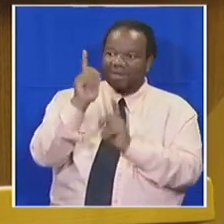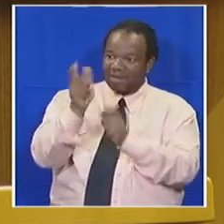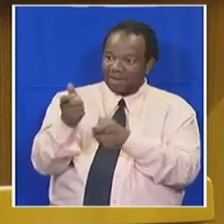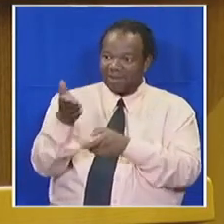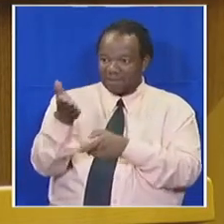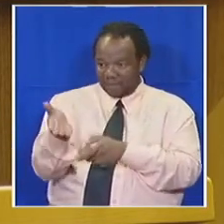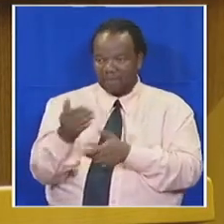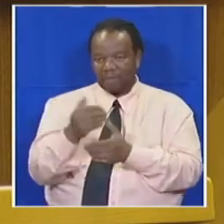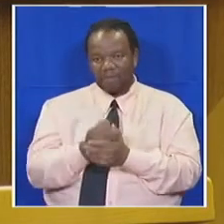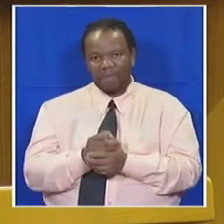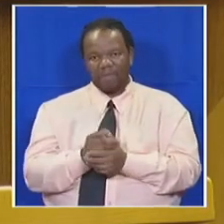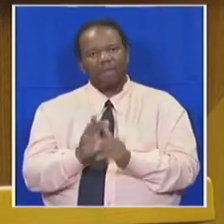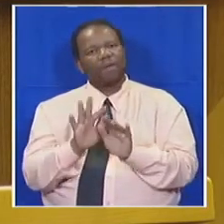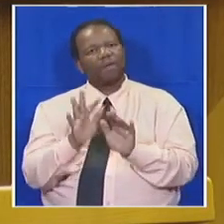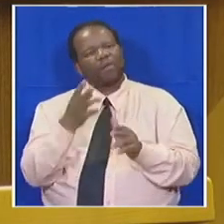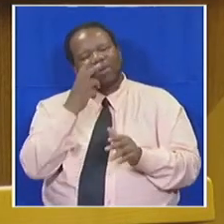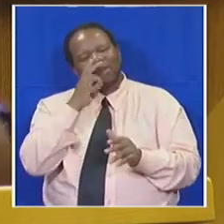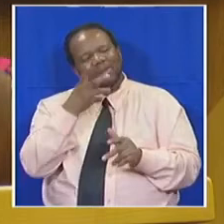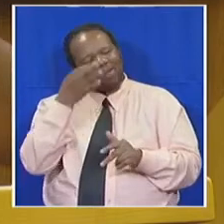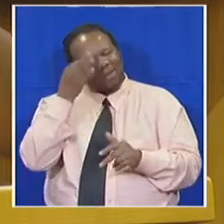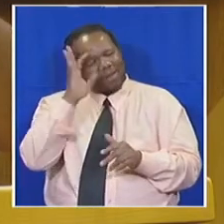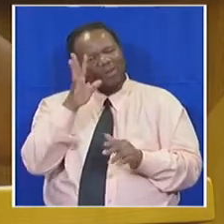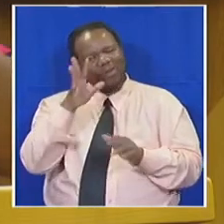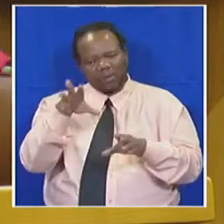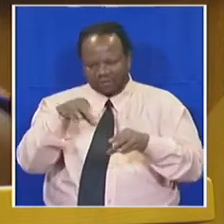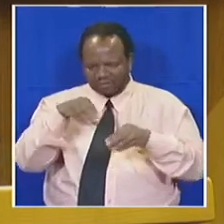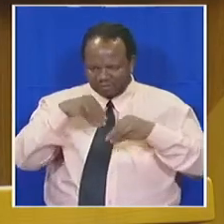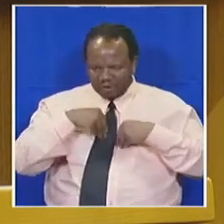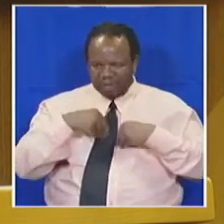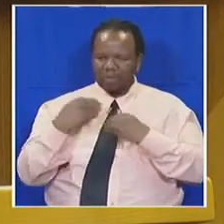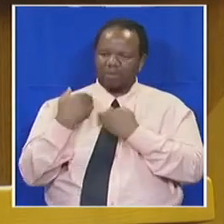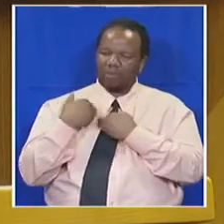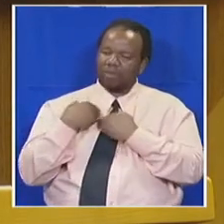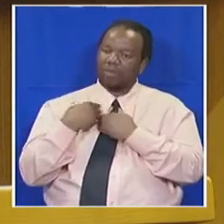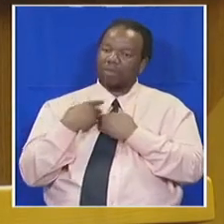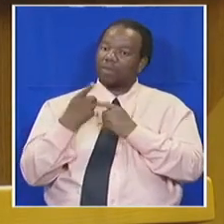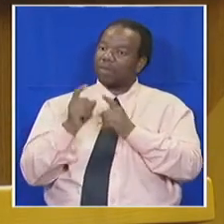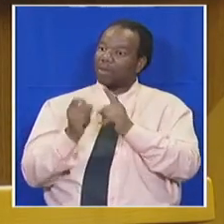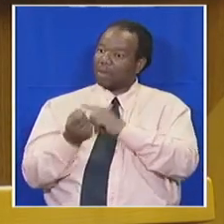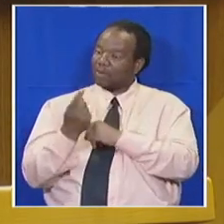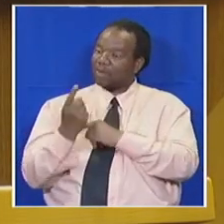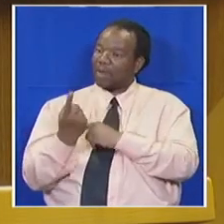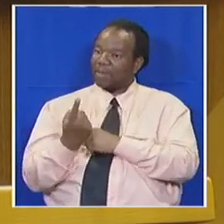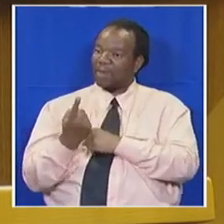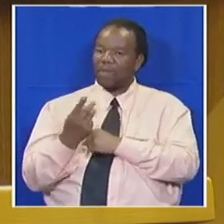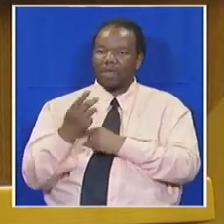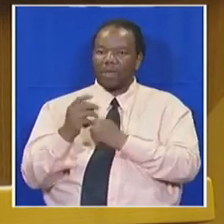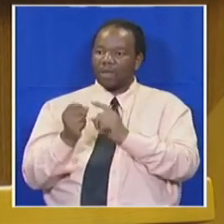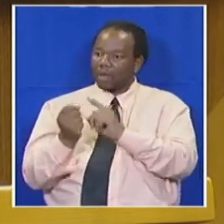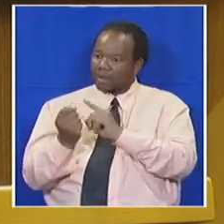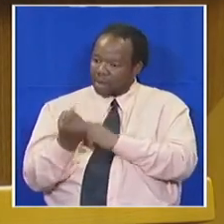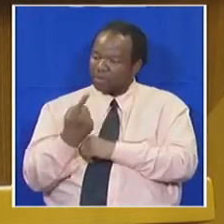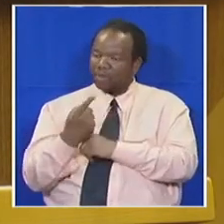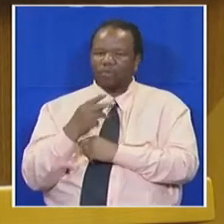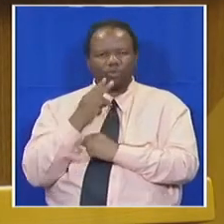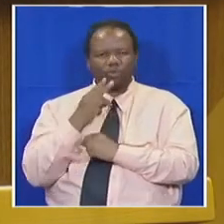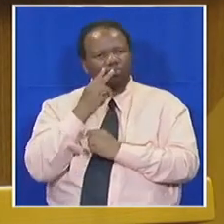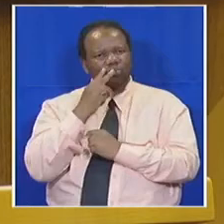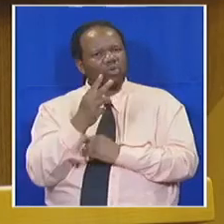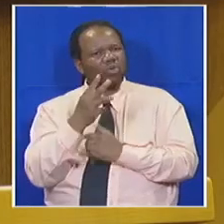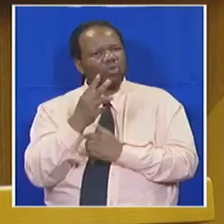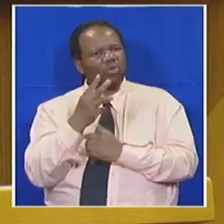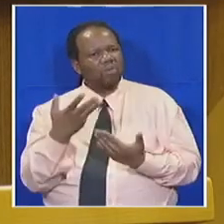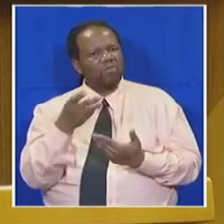that takes responsibility. What happened in Gauteng is demonstrative of the state of neglect of